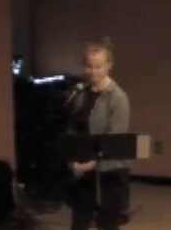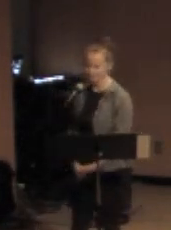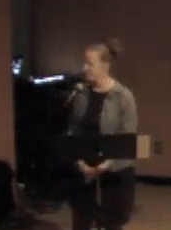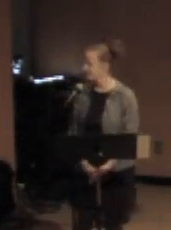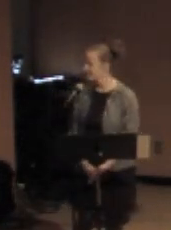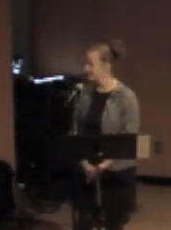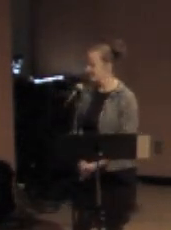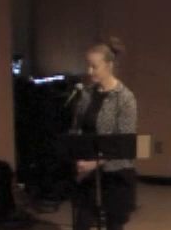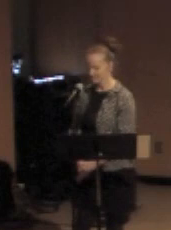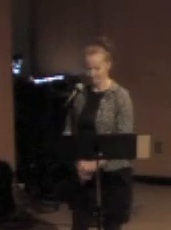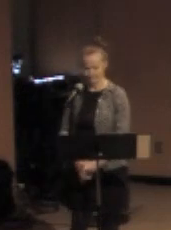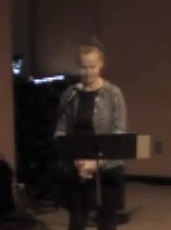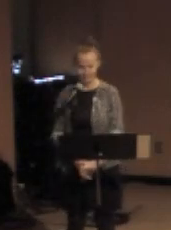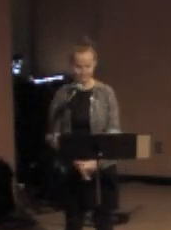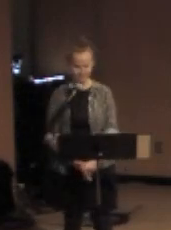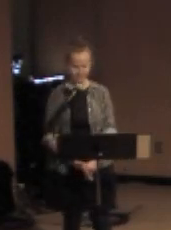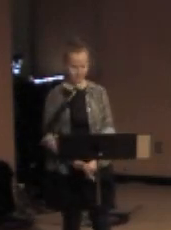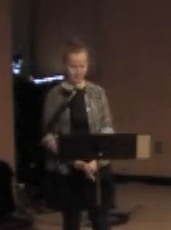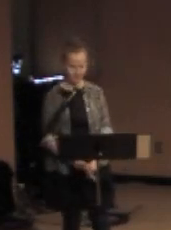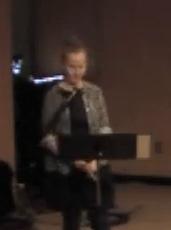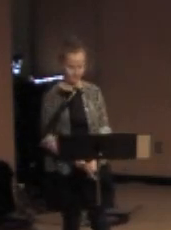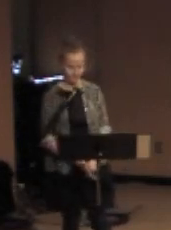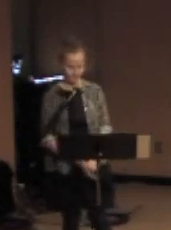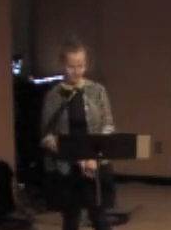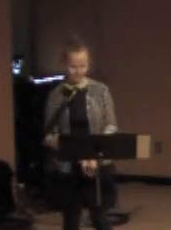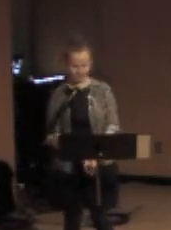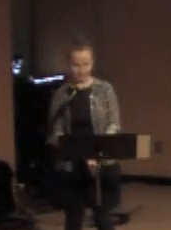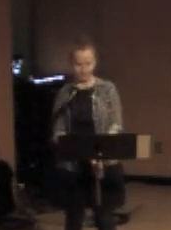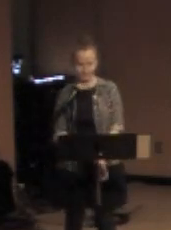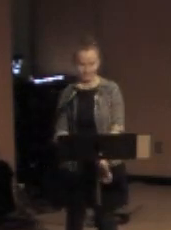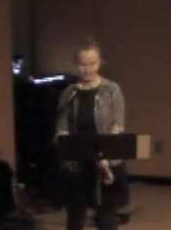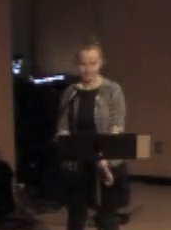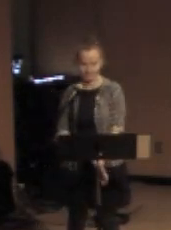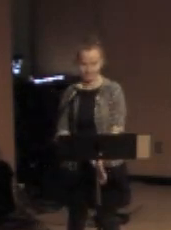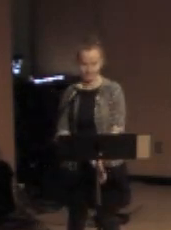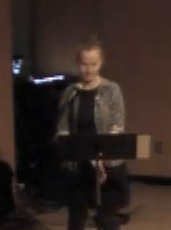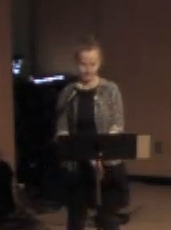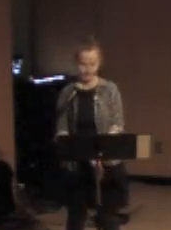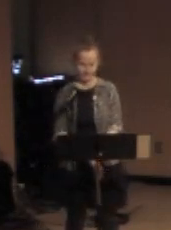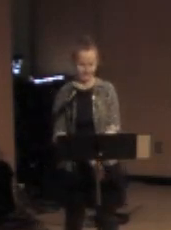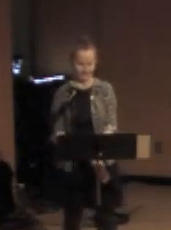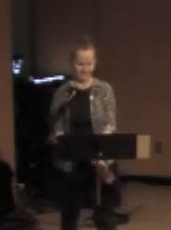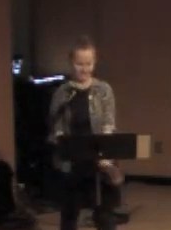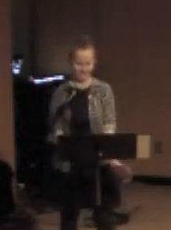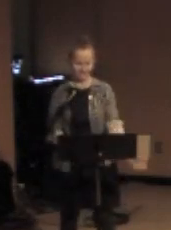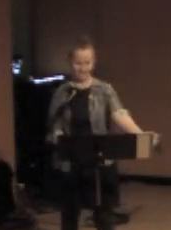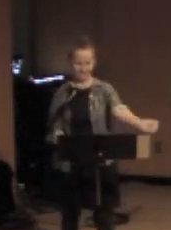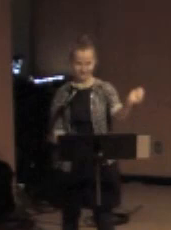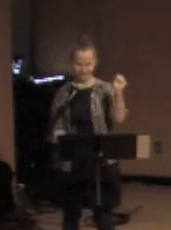jacket on she has a shopping bag in her hand the young woman holds out a letter to the young